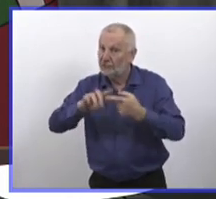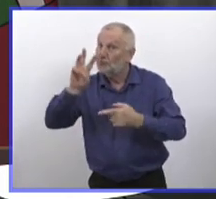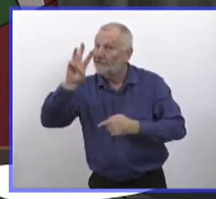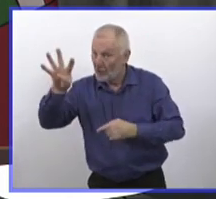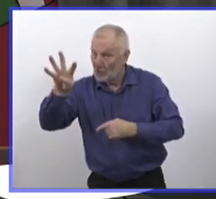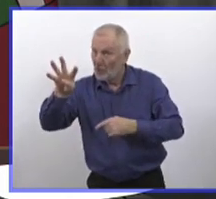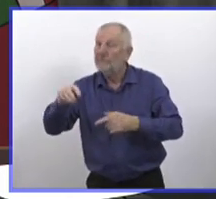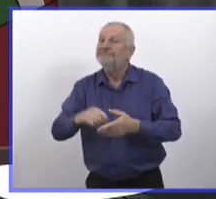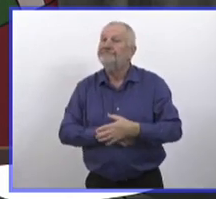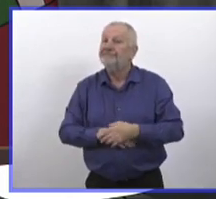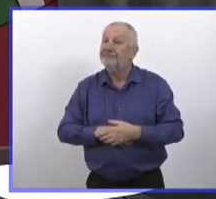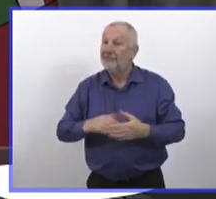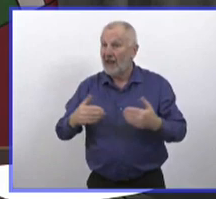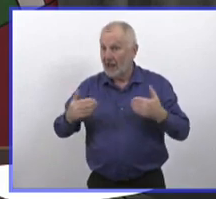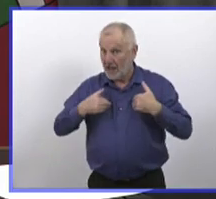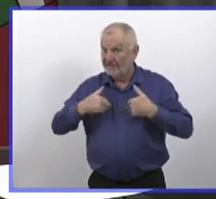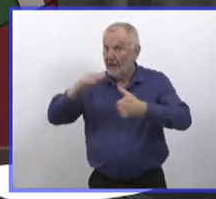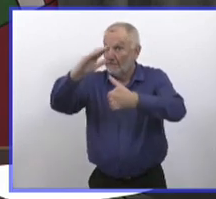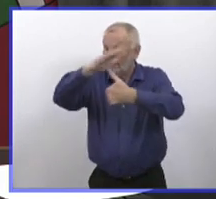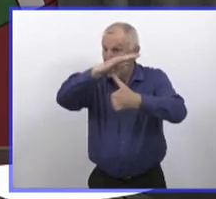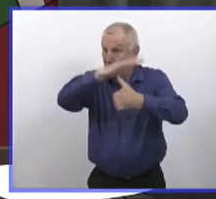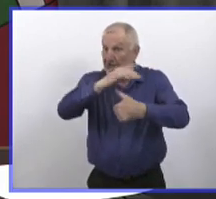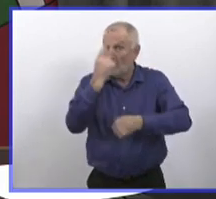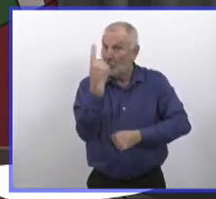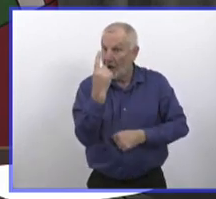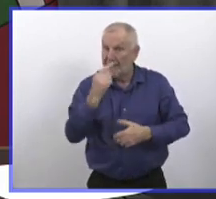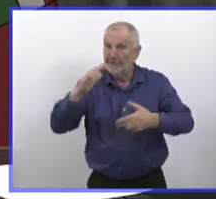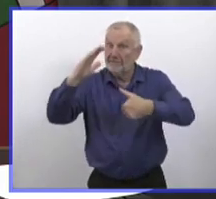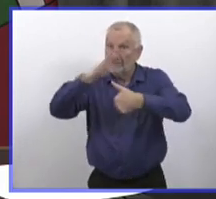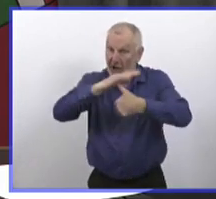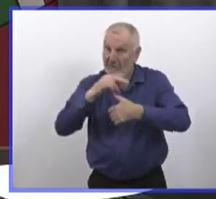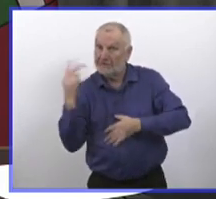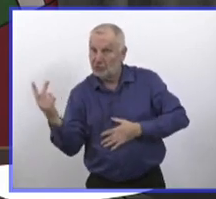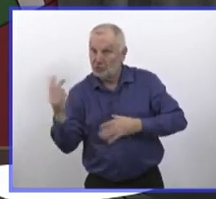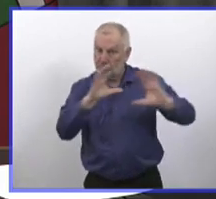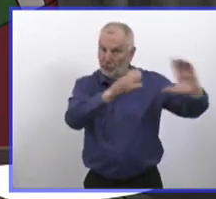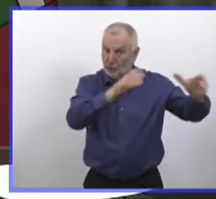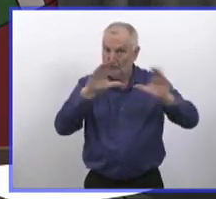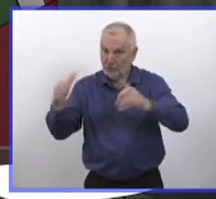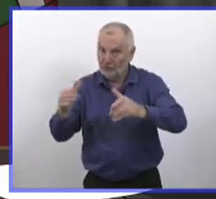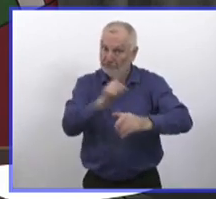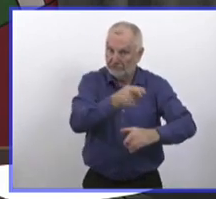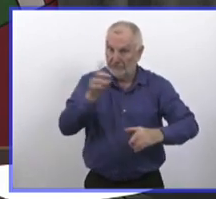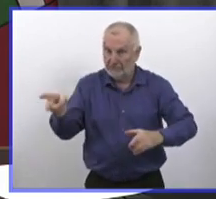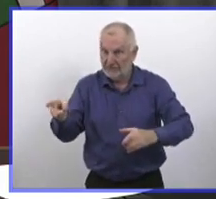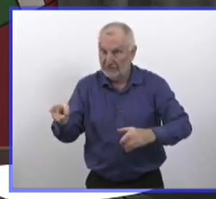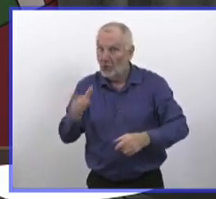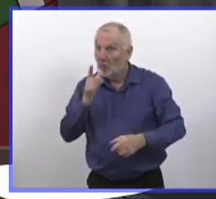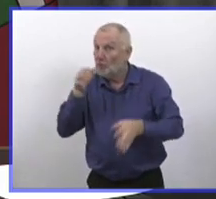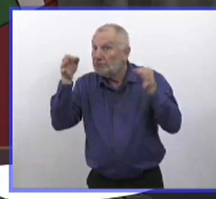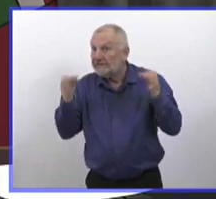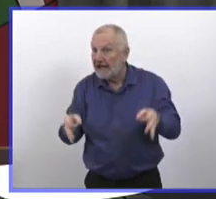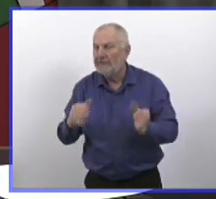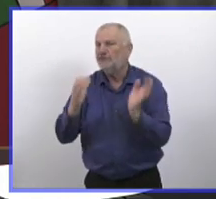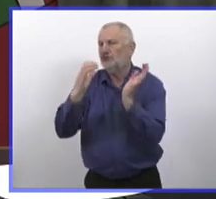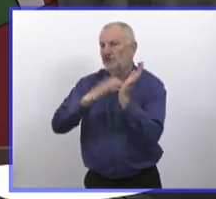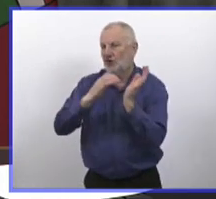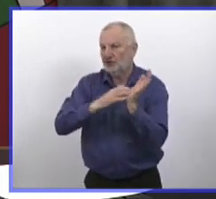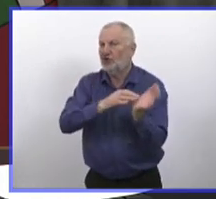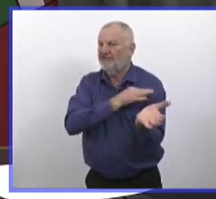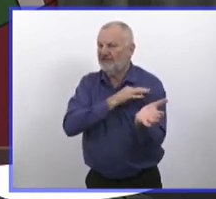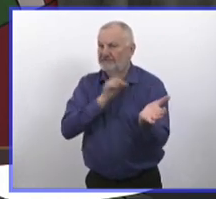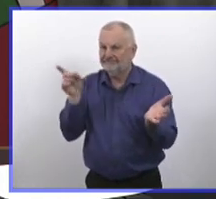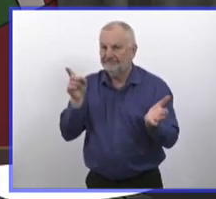group, and a person's doctor or pharmacist can make the determination if they should be considered a high priority. So